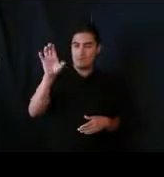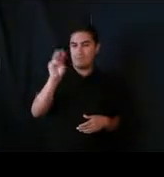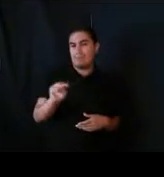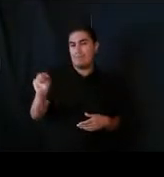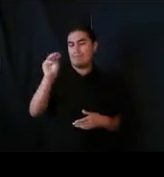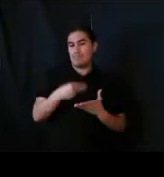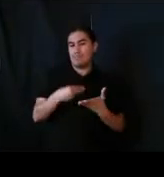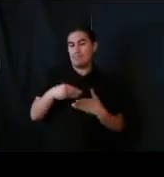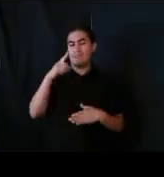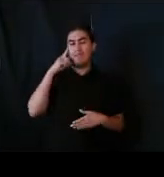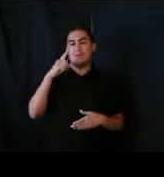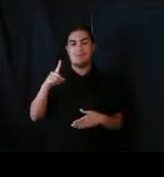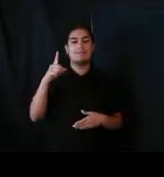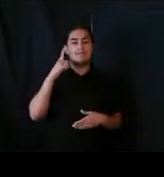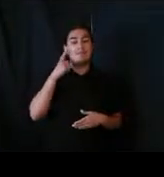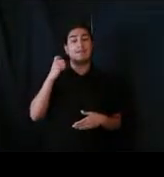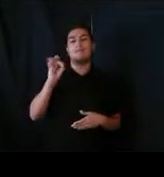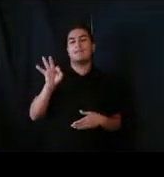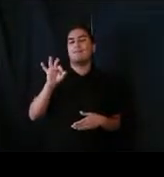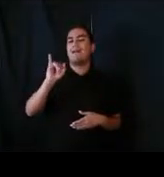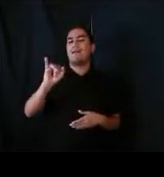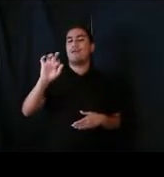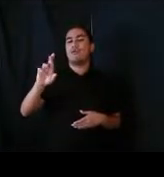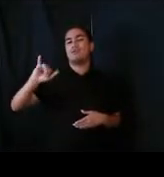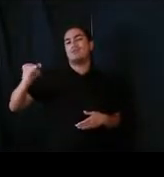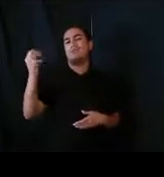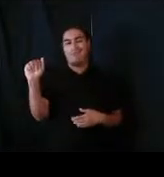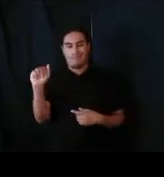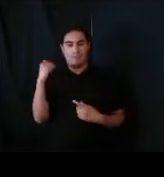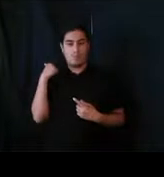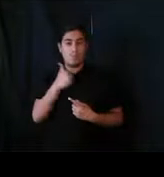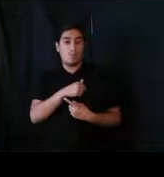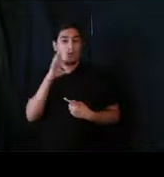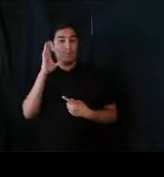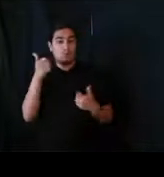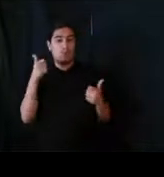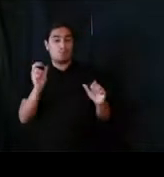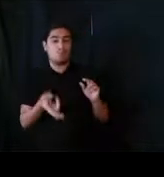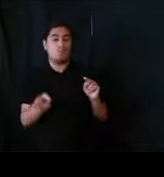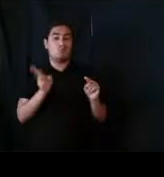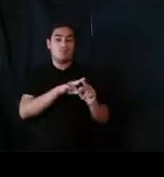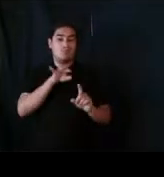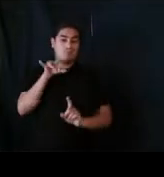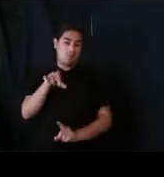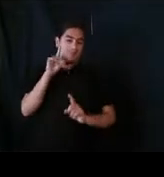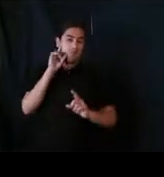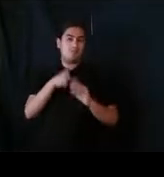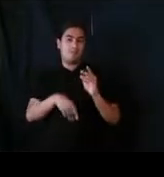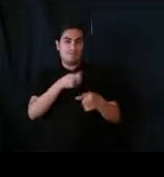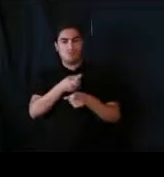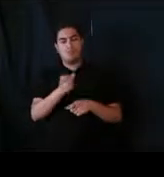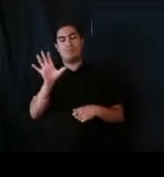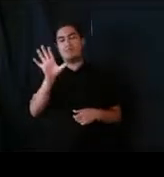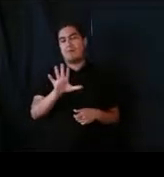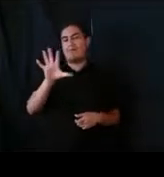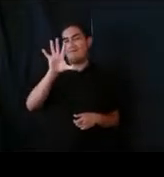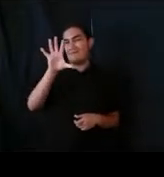iija so we did increase that amount as we were trying to allocate uh towards projects in the end of the year at about 50